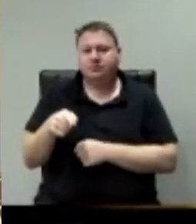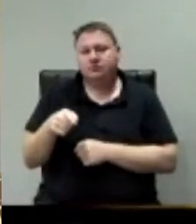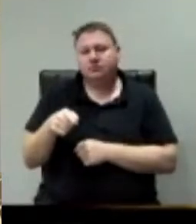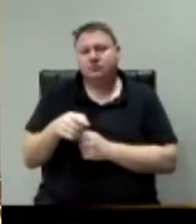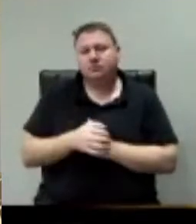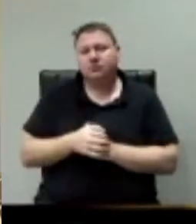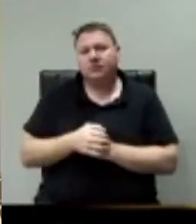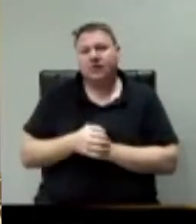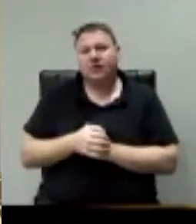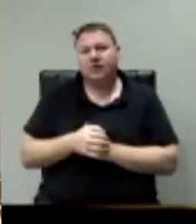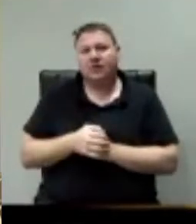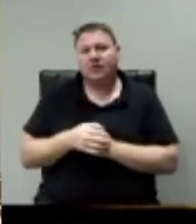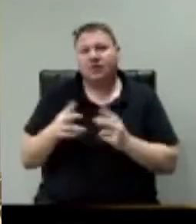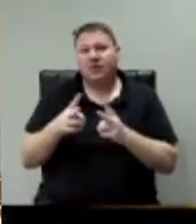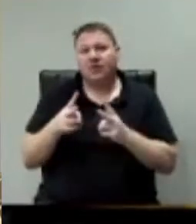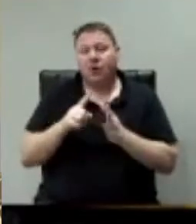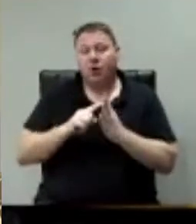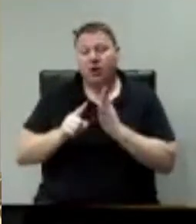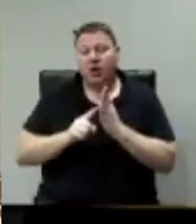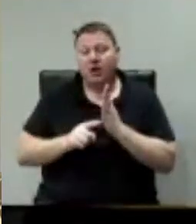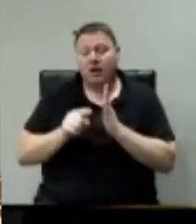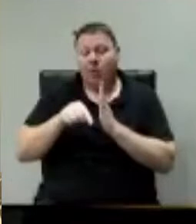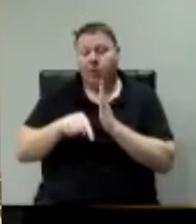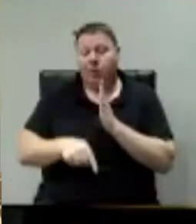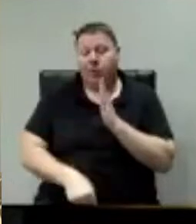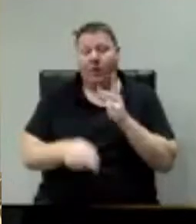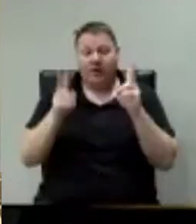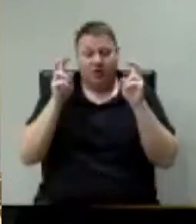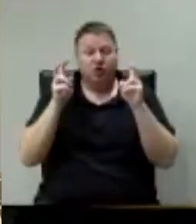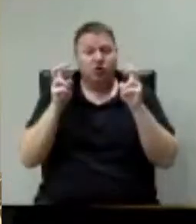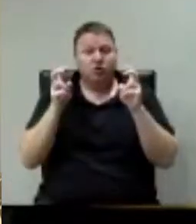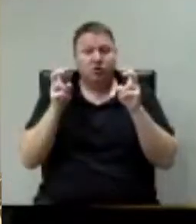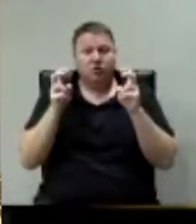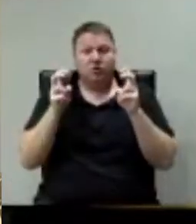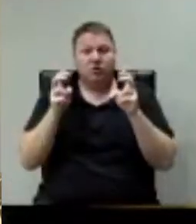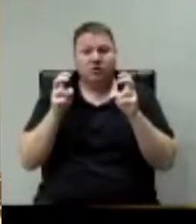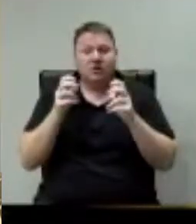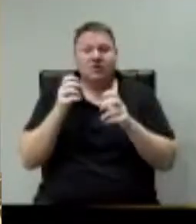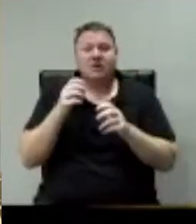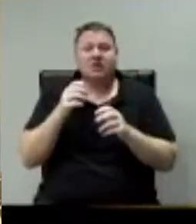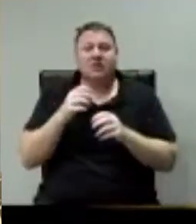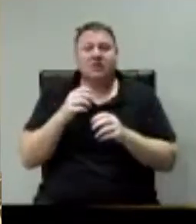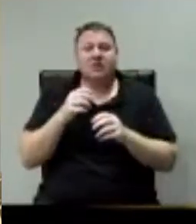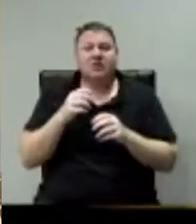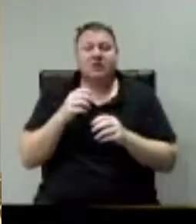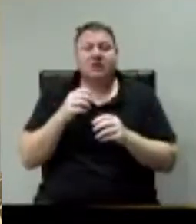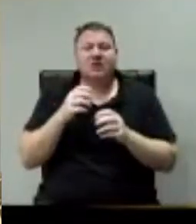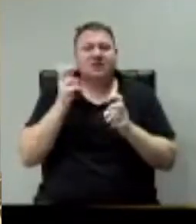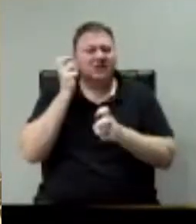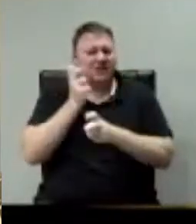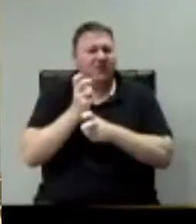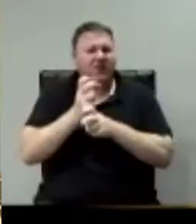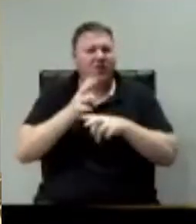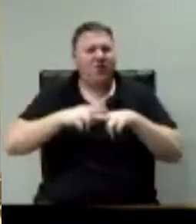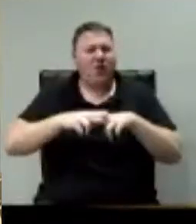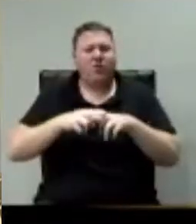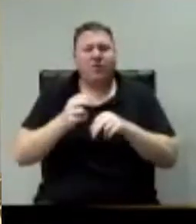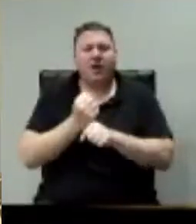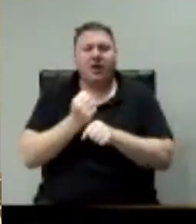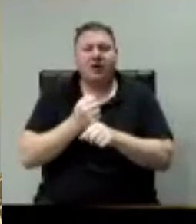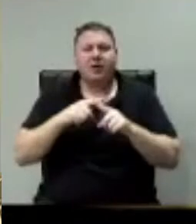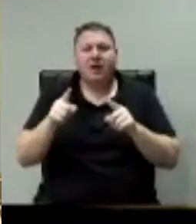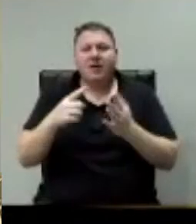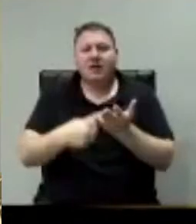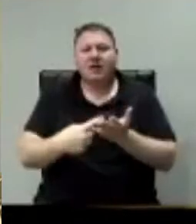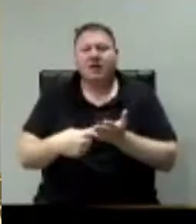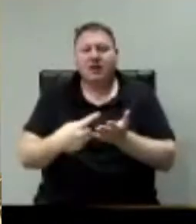instrument is that it was very detailed on a number of issues. It was difficult to floor it on that. But when it came to the